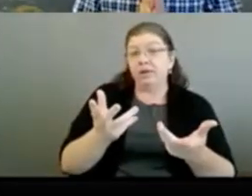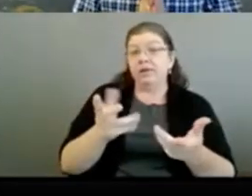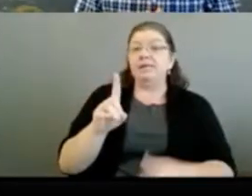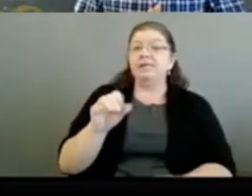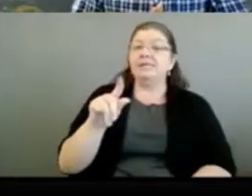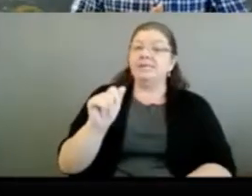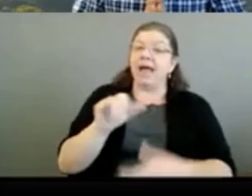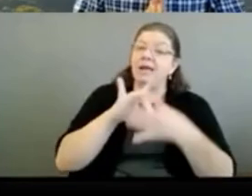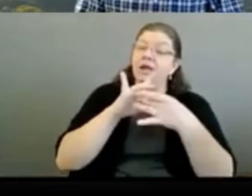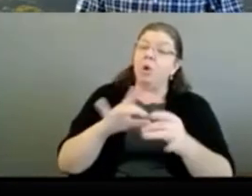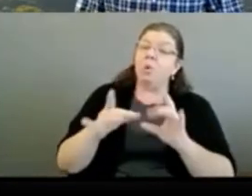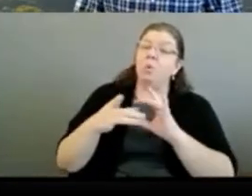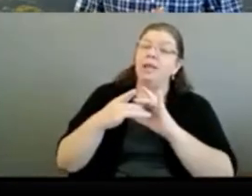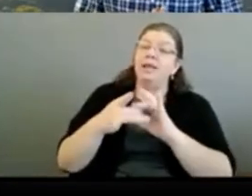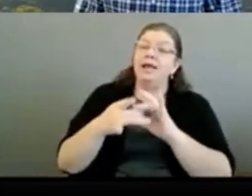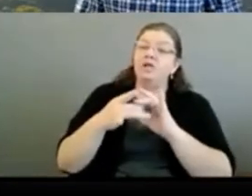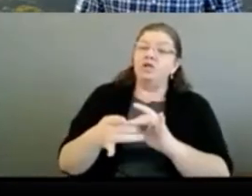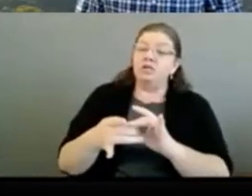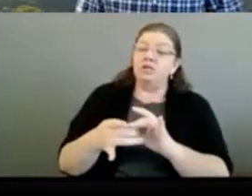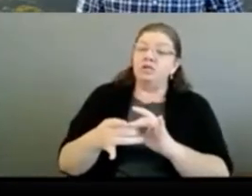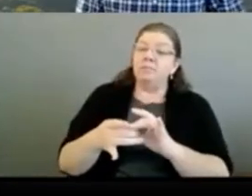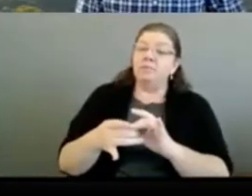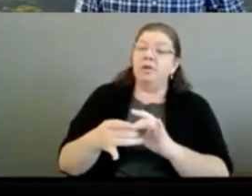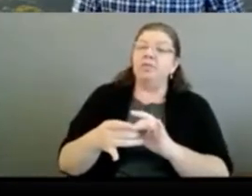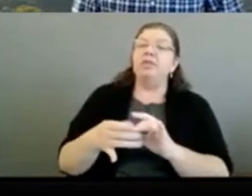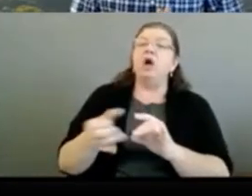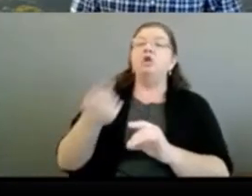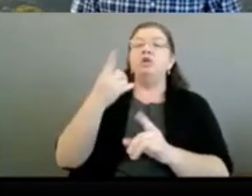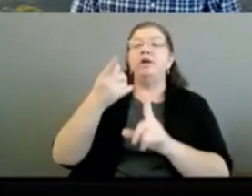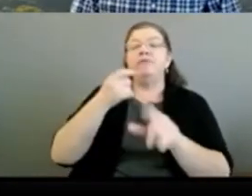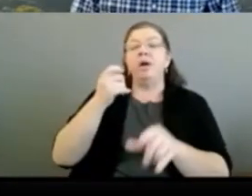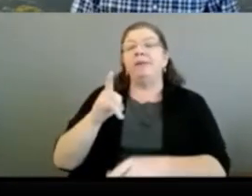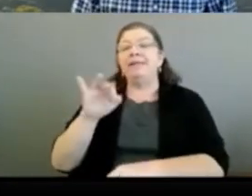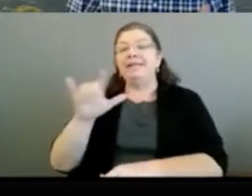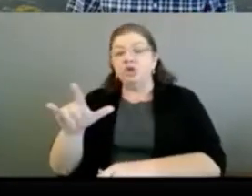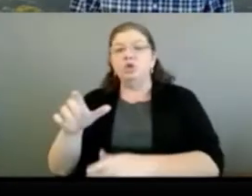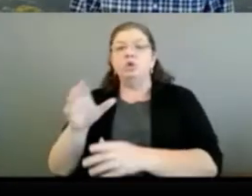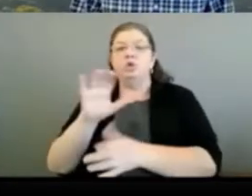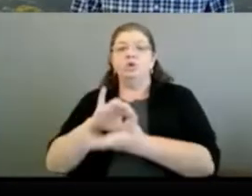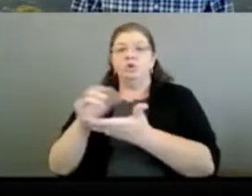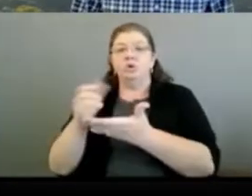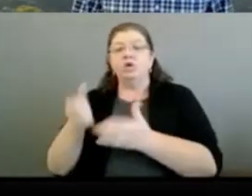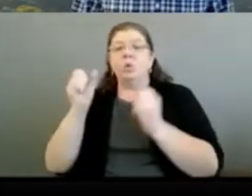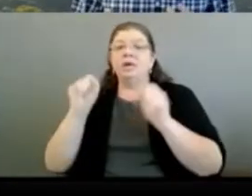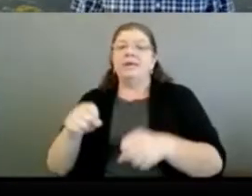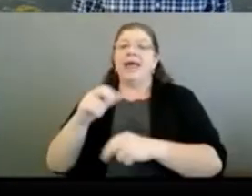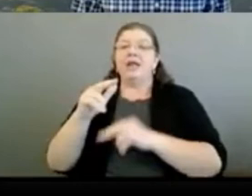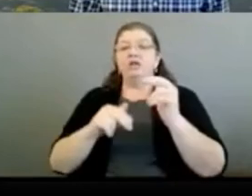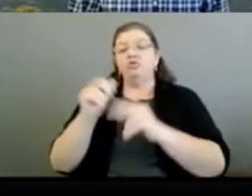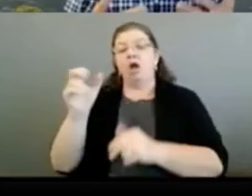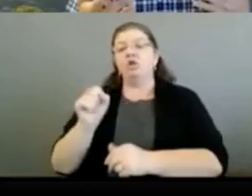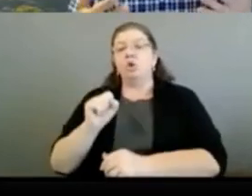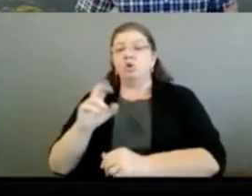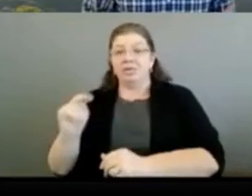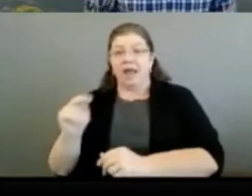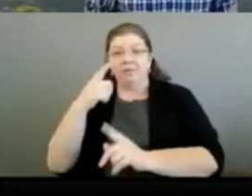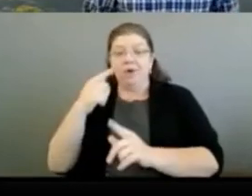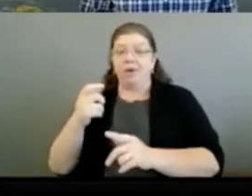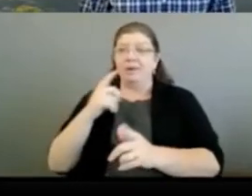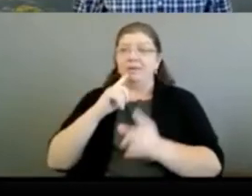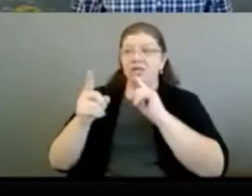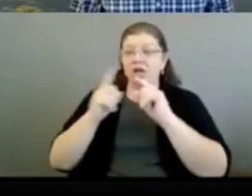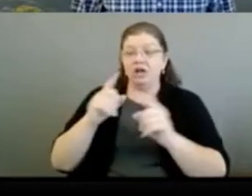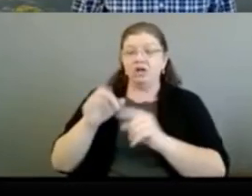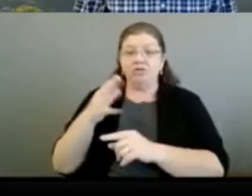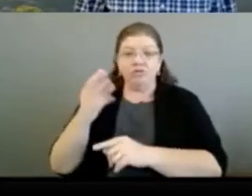has to do with relationships inferred from digital sources of data. So for example, we can construct social networks from discussion forums, examining who replies